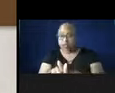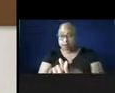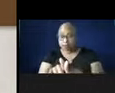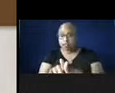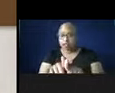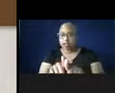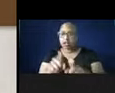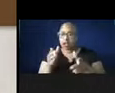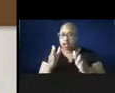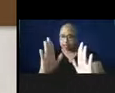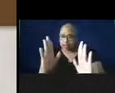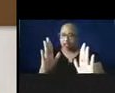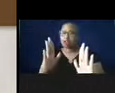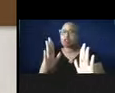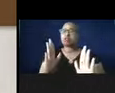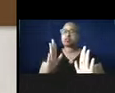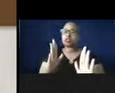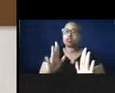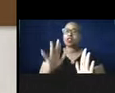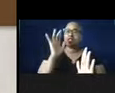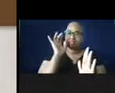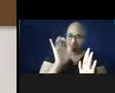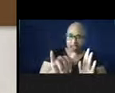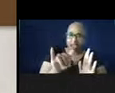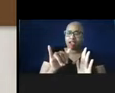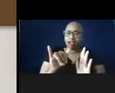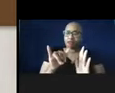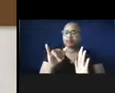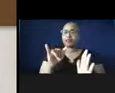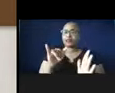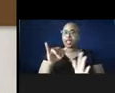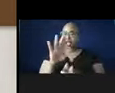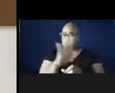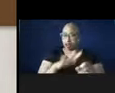to sub-assign Glen Echo Park daily operations,